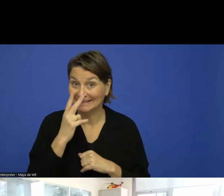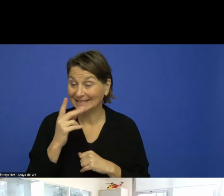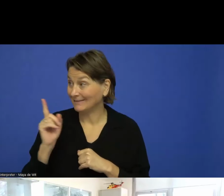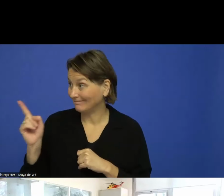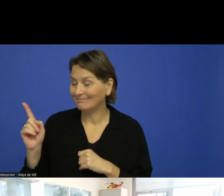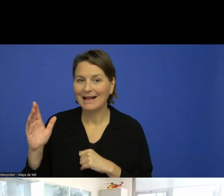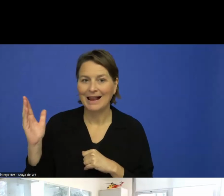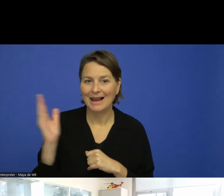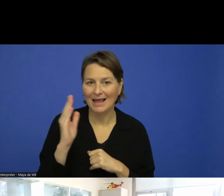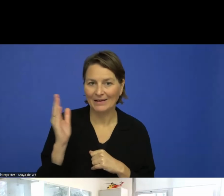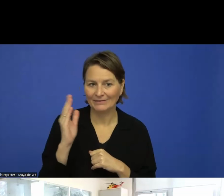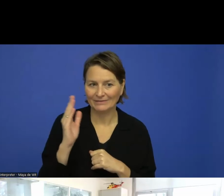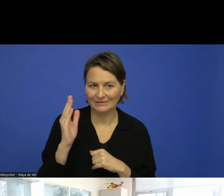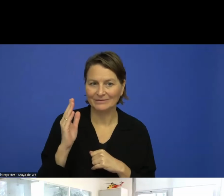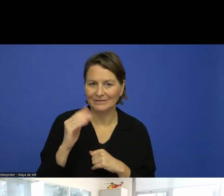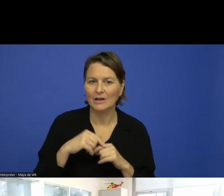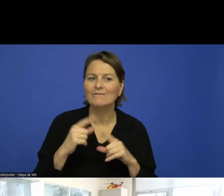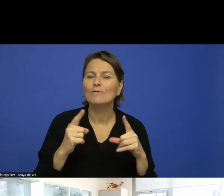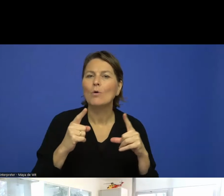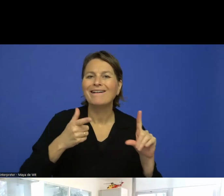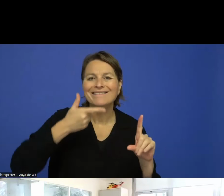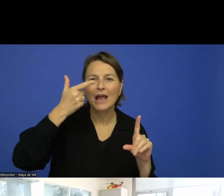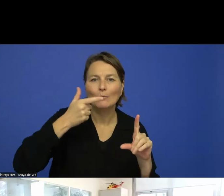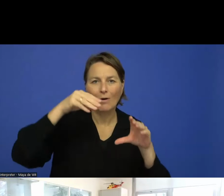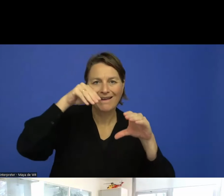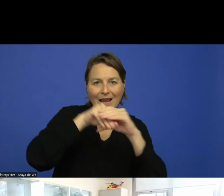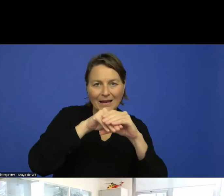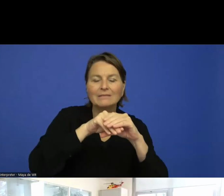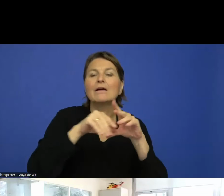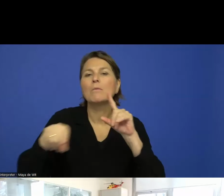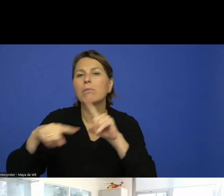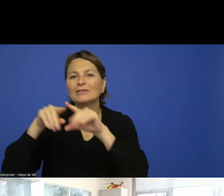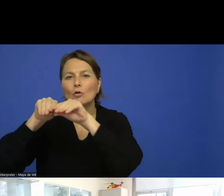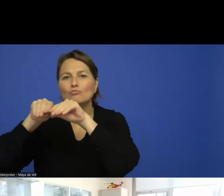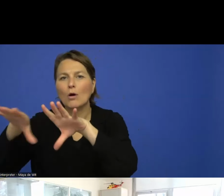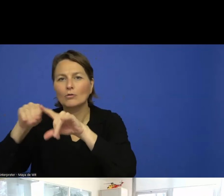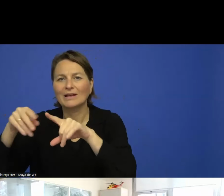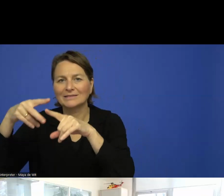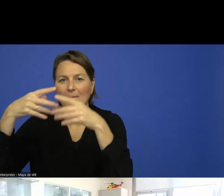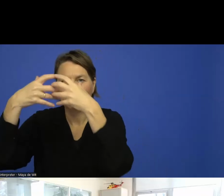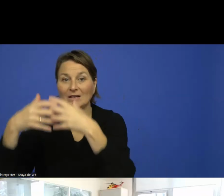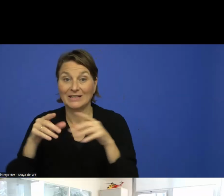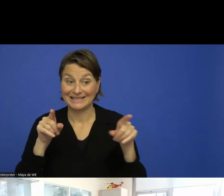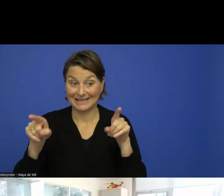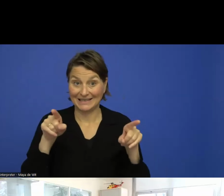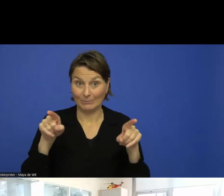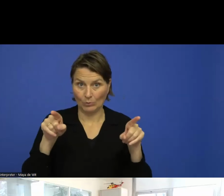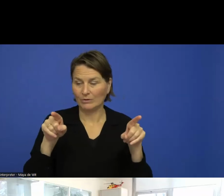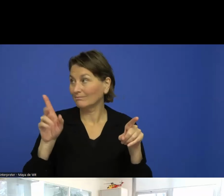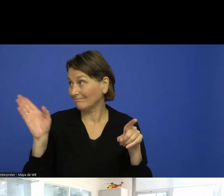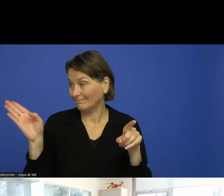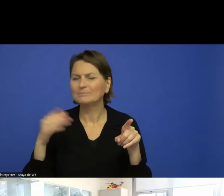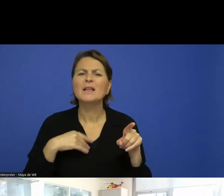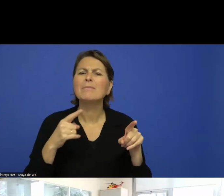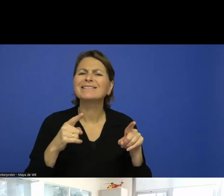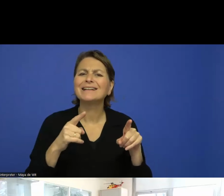and then the broadcasting equipment you see on the right. And I learned that although these are electrical devices, they performed